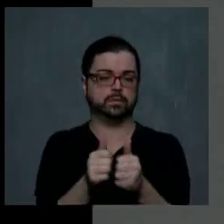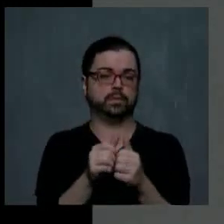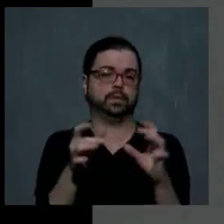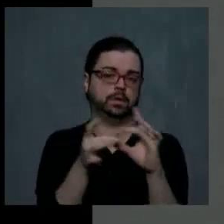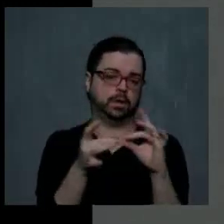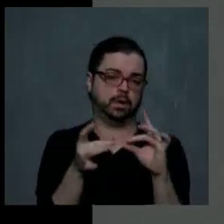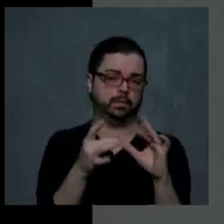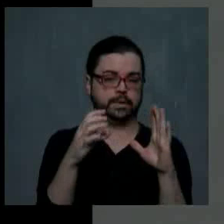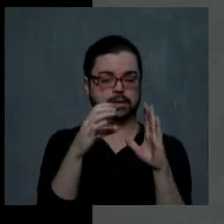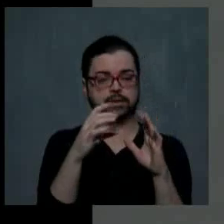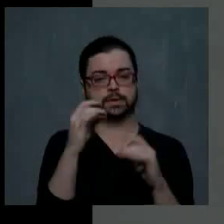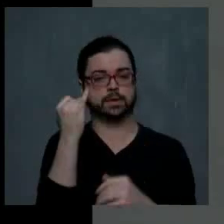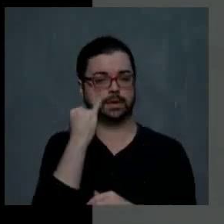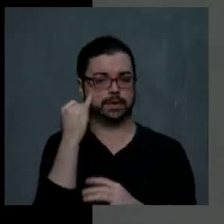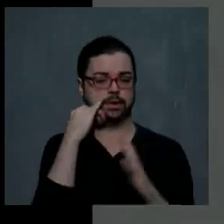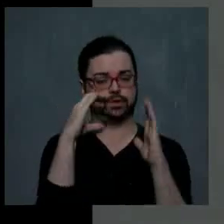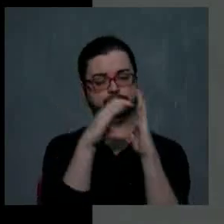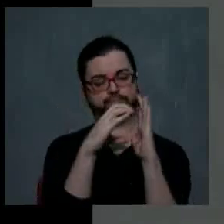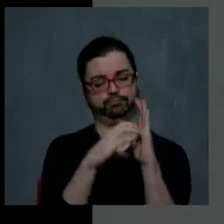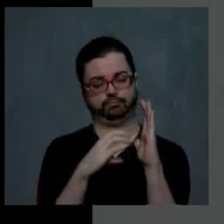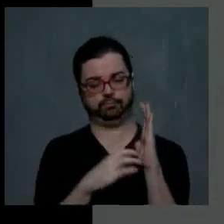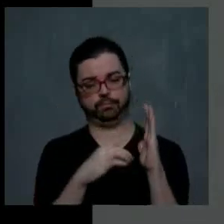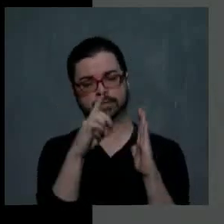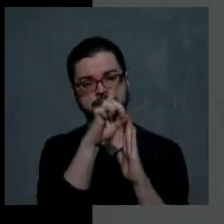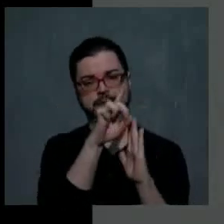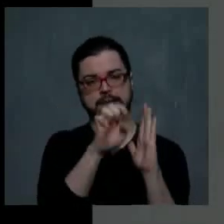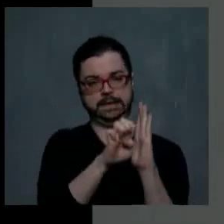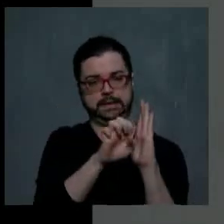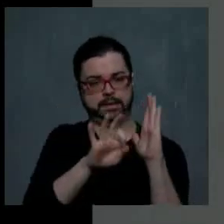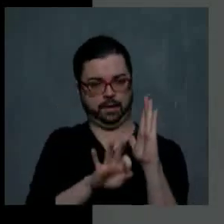in paragraphs D, E, and F of the agenda staff report.